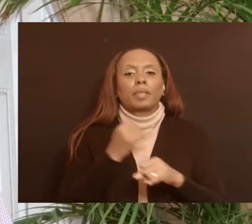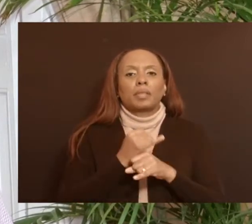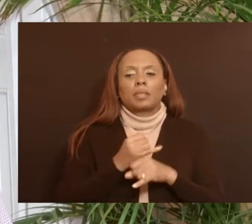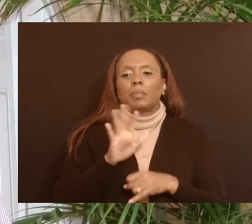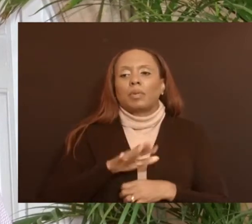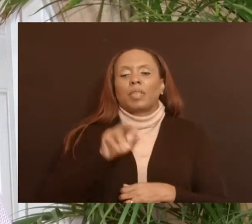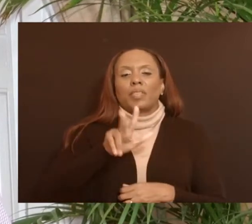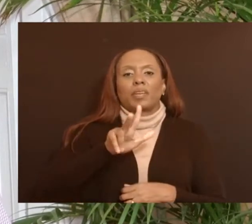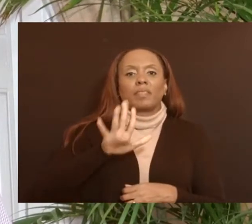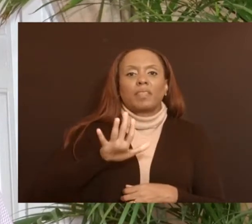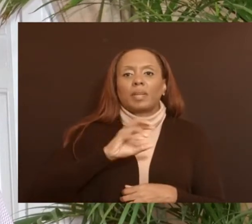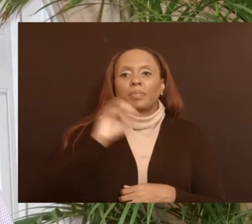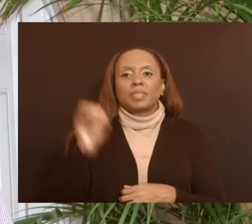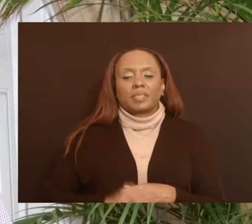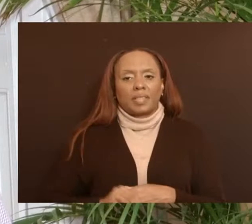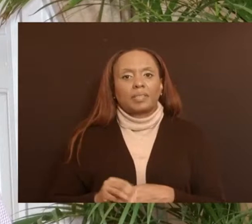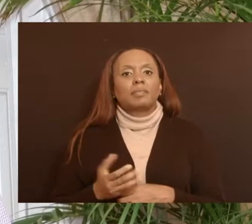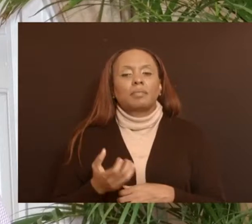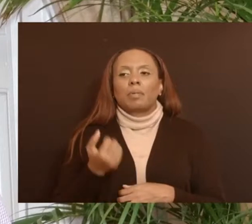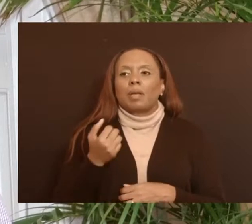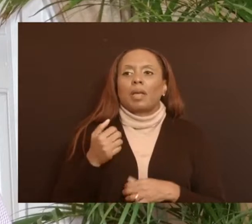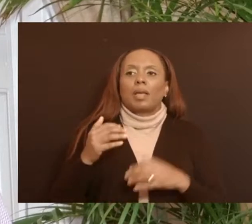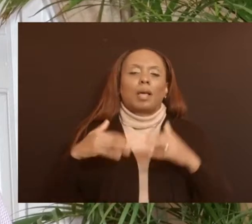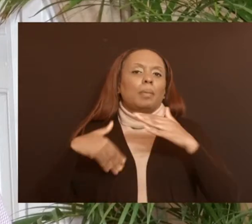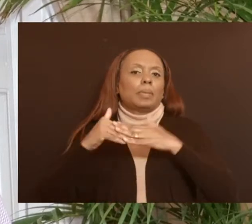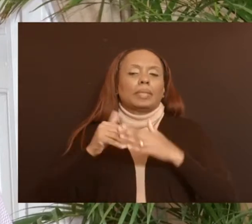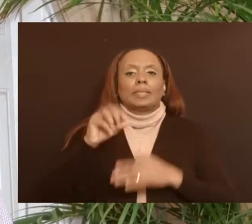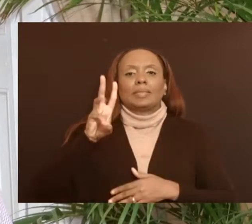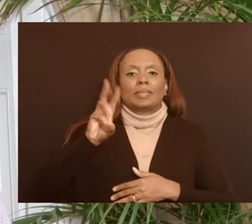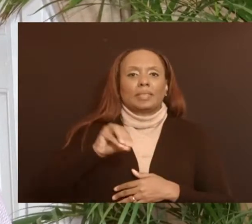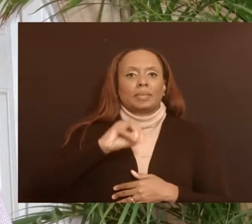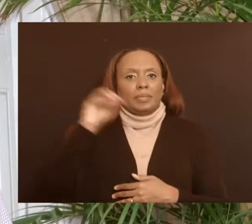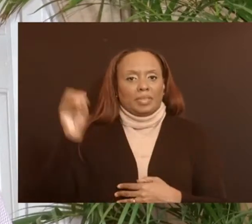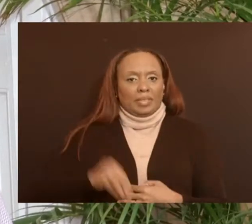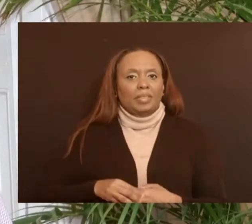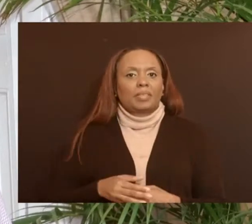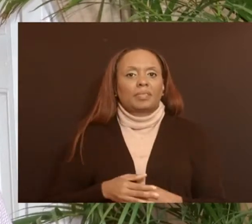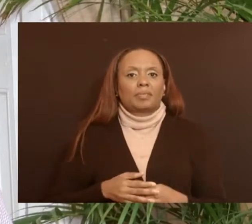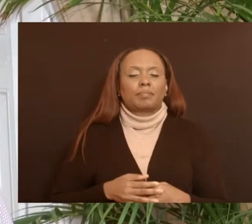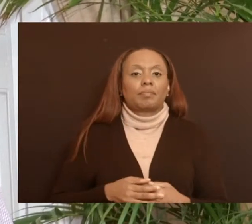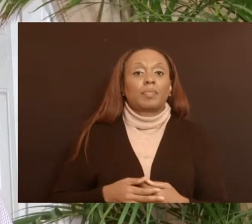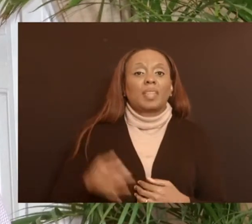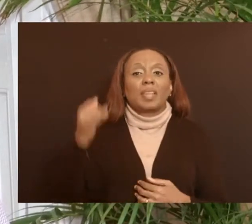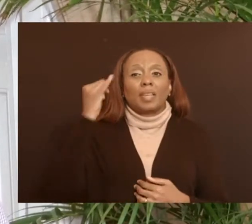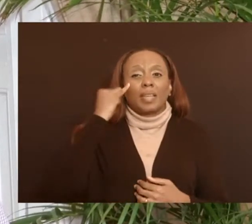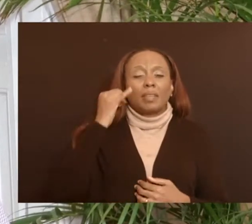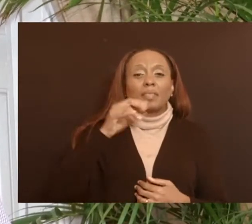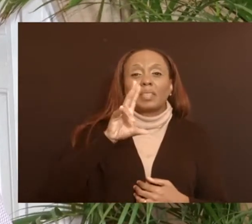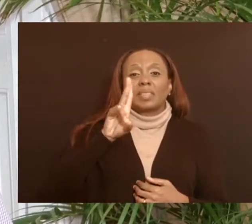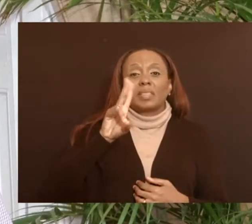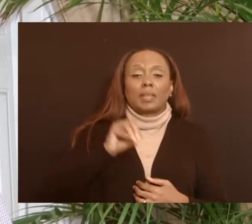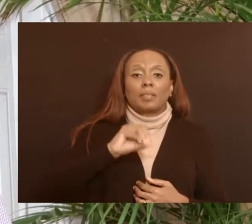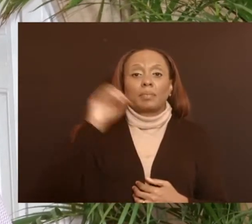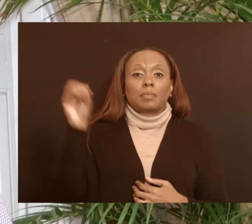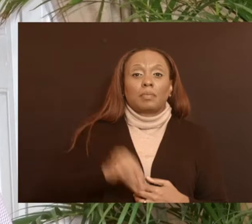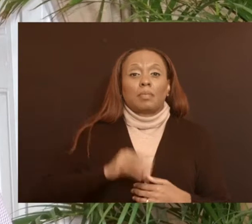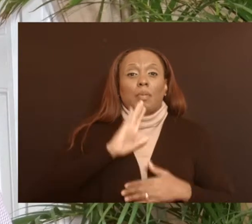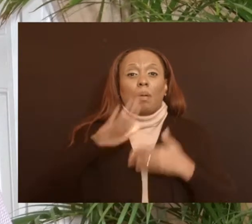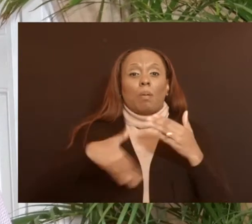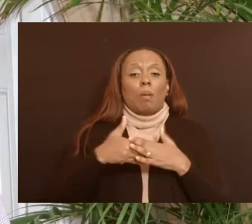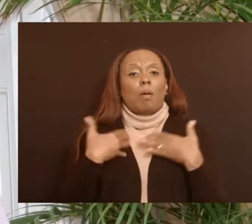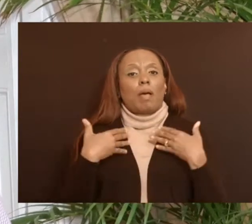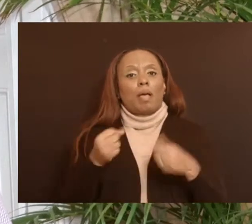about 60% in others. We believe that a good target is about 70% of all healthcare